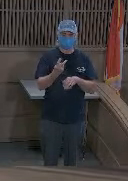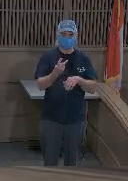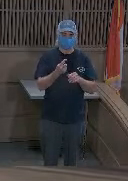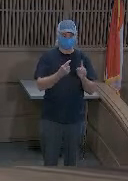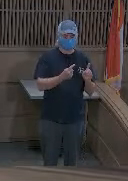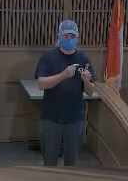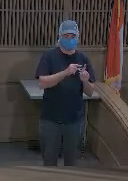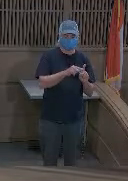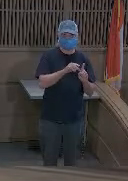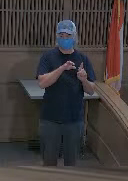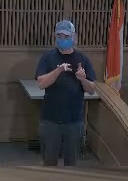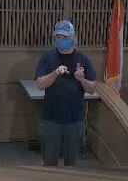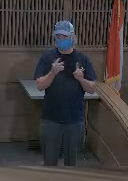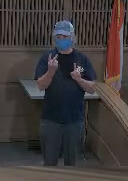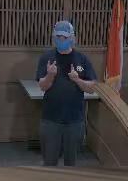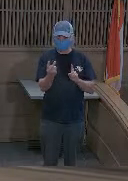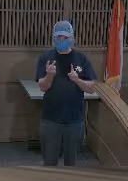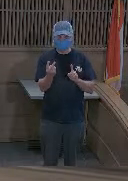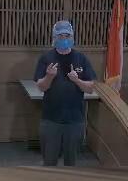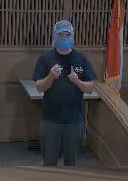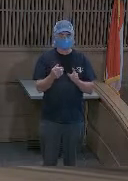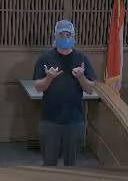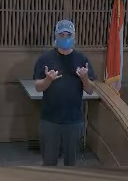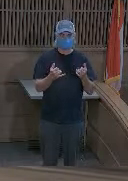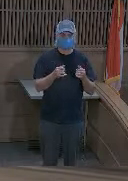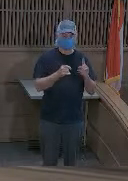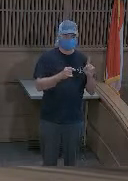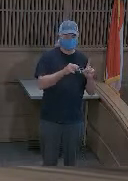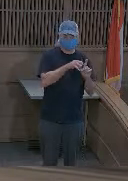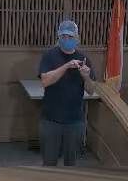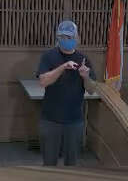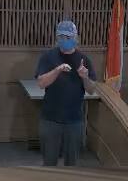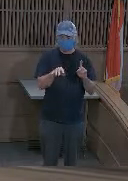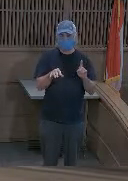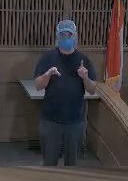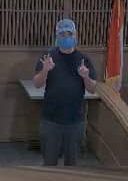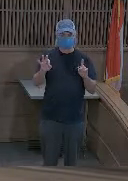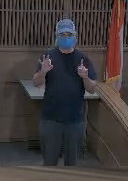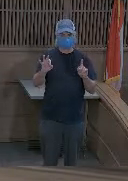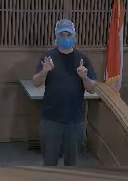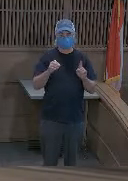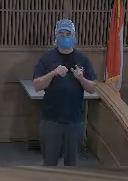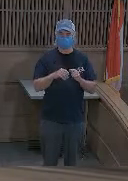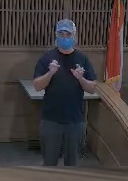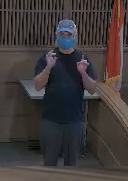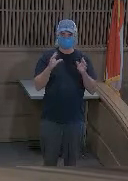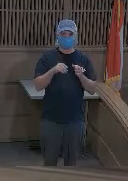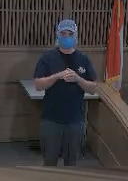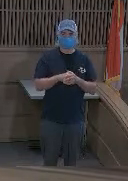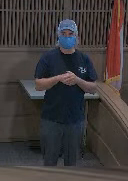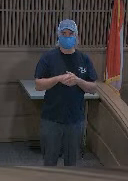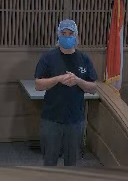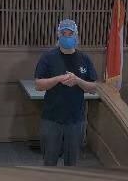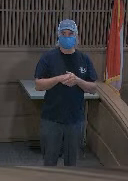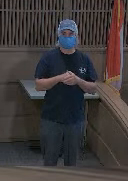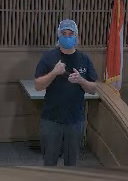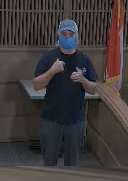A couple of weeks ago, a large number of the community physicians and a large number of the Phoebe physicians sent an open letter